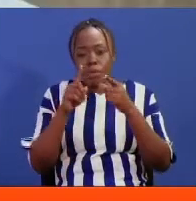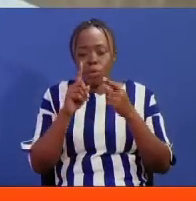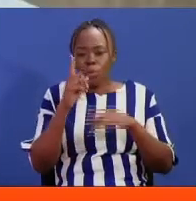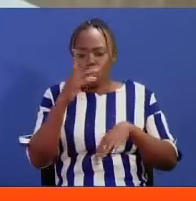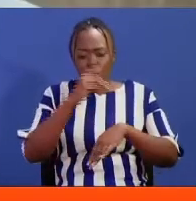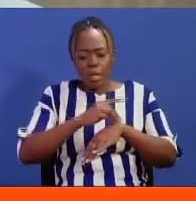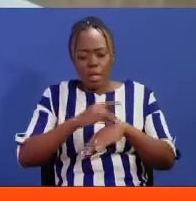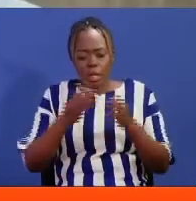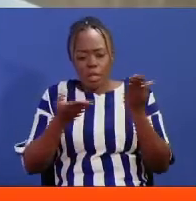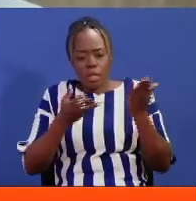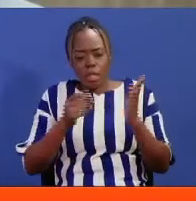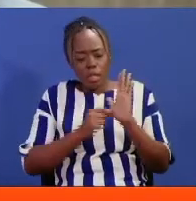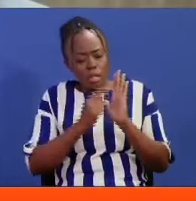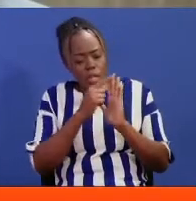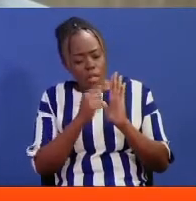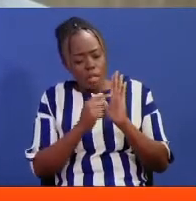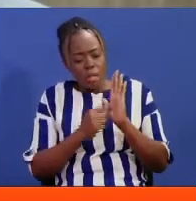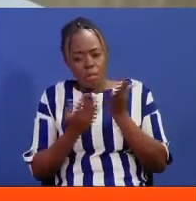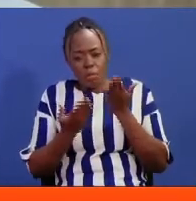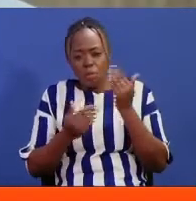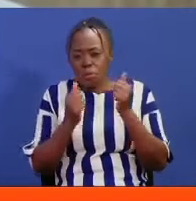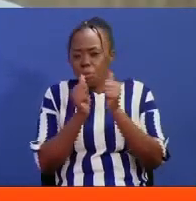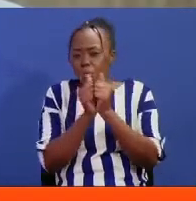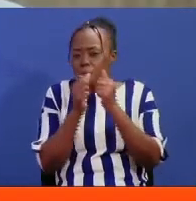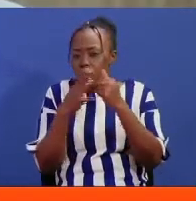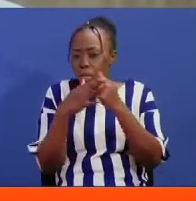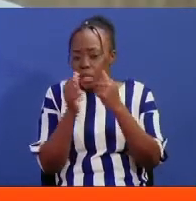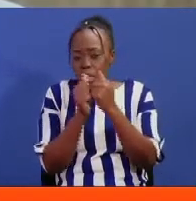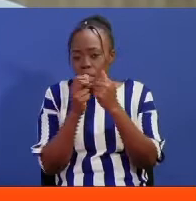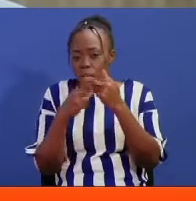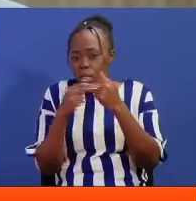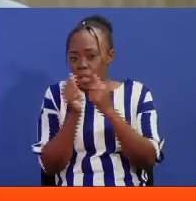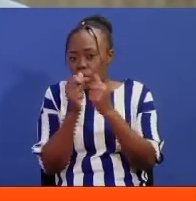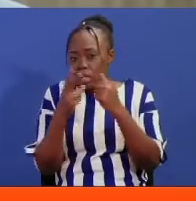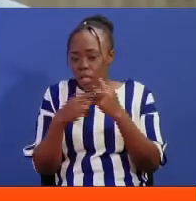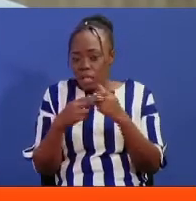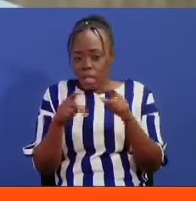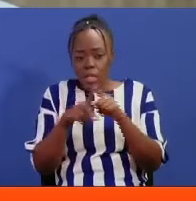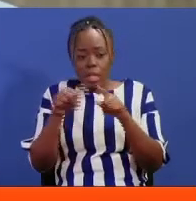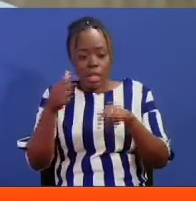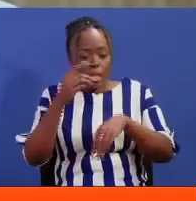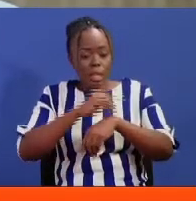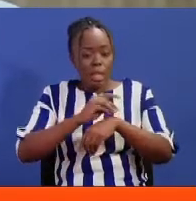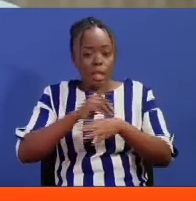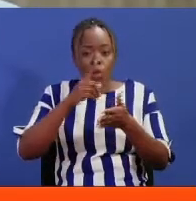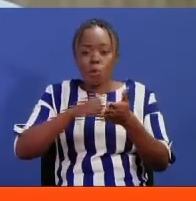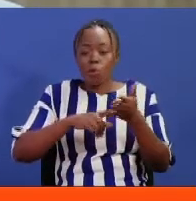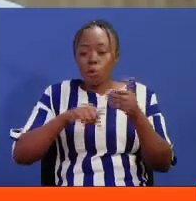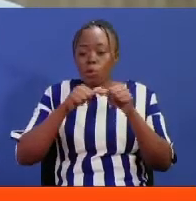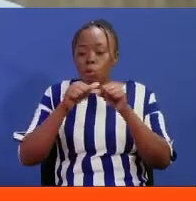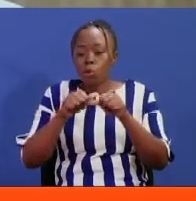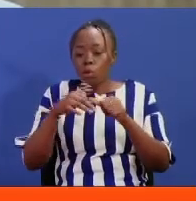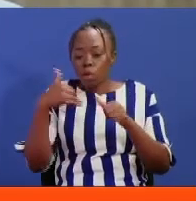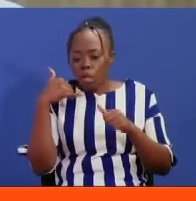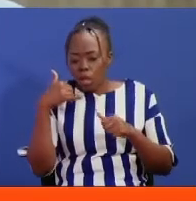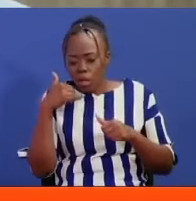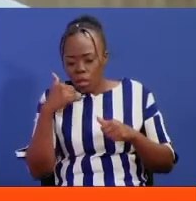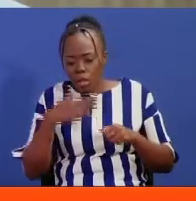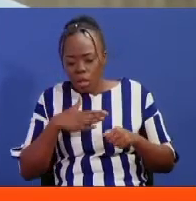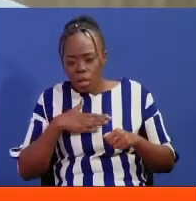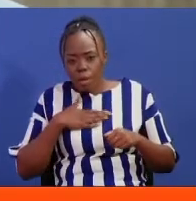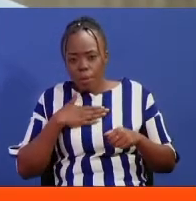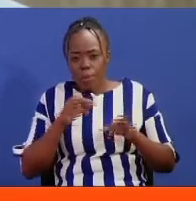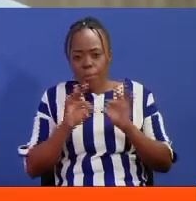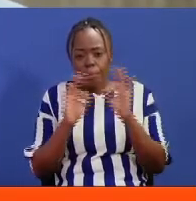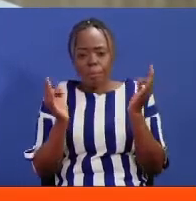the symptoms were too much, around day 10, 11 or 12. And on that particular day, what I decided to do is to call the entire of my family. Like for me,